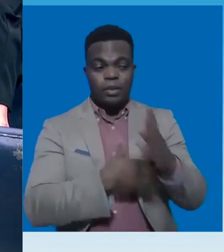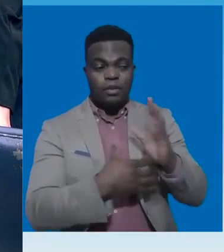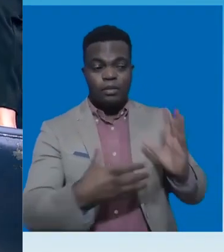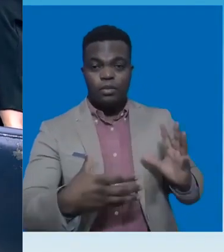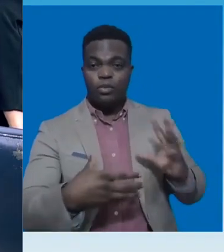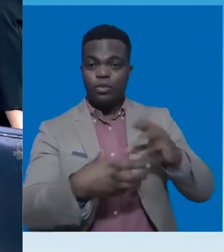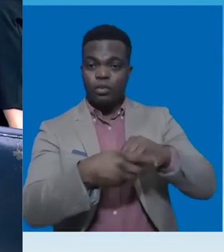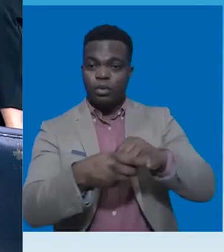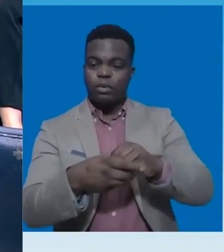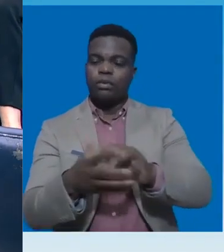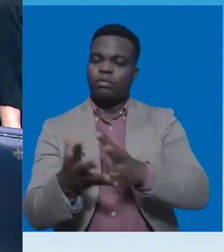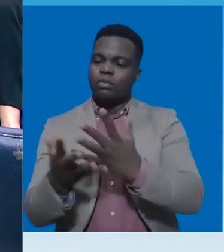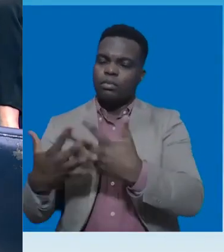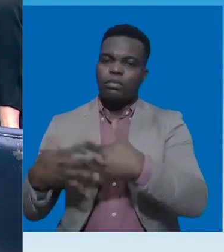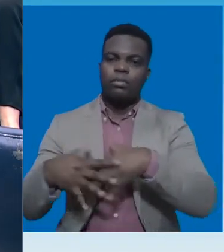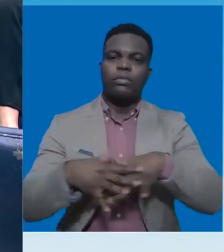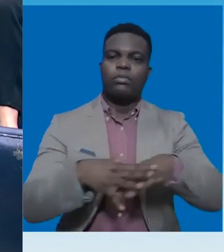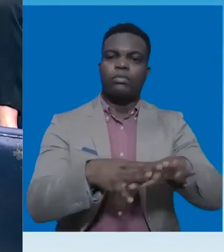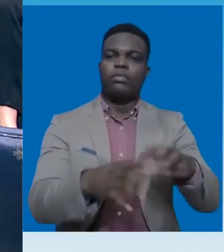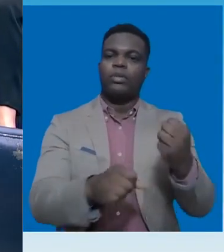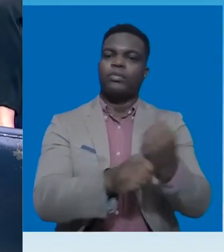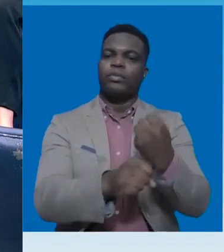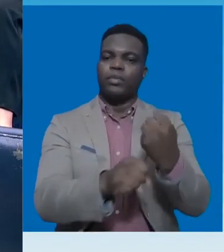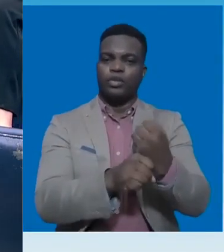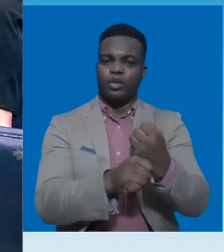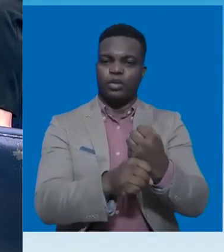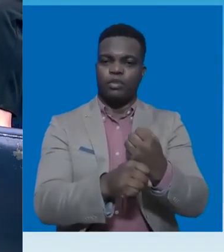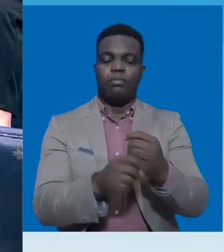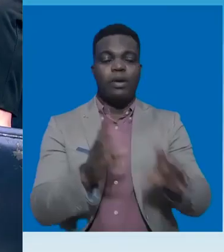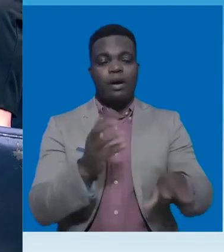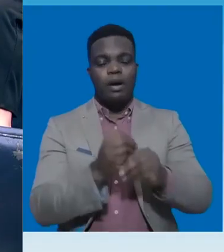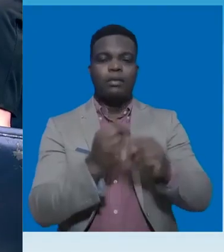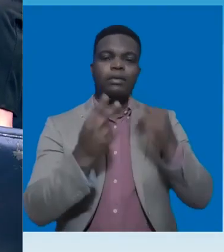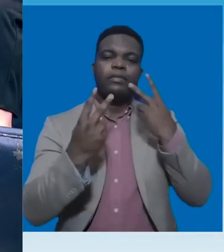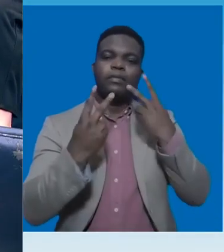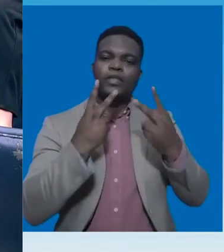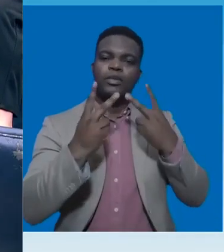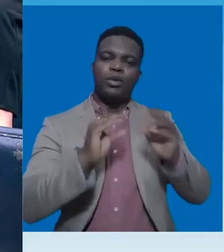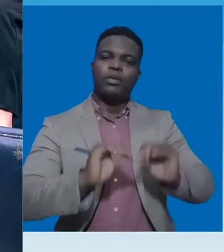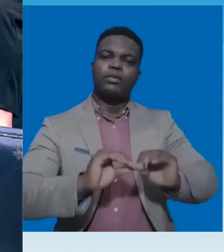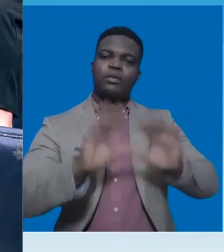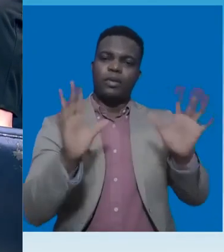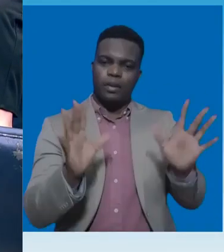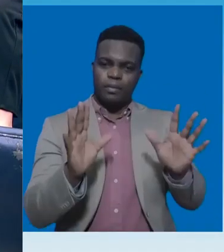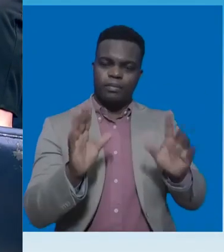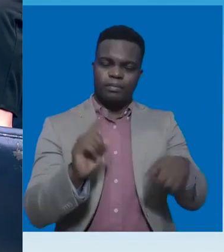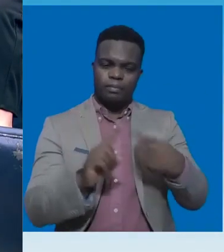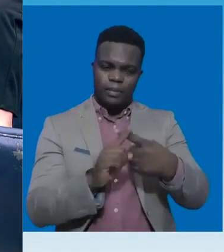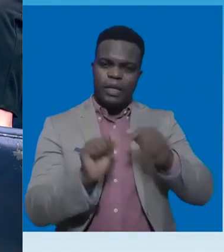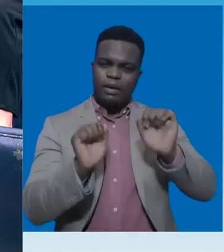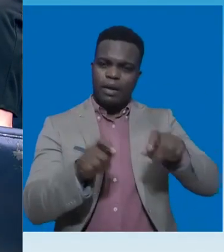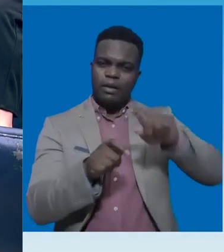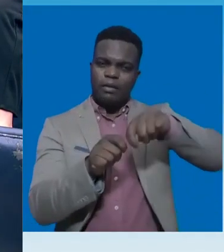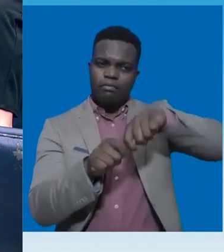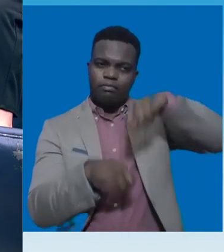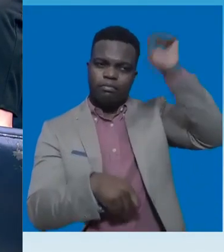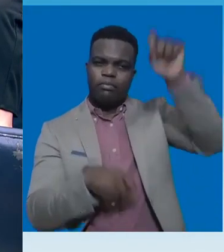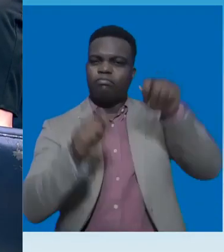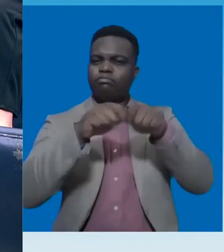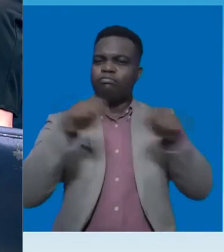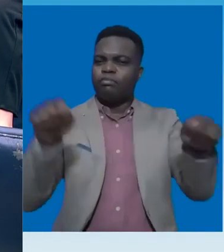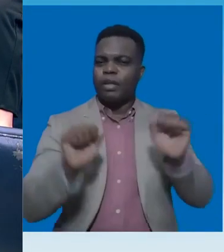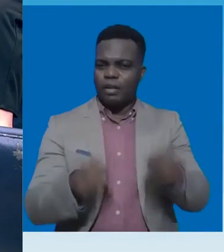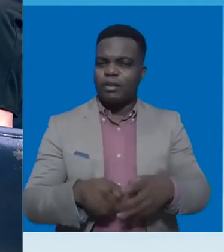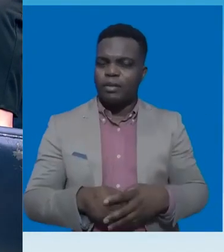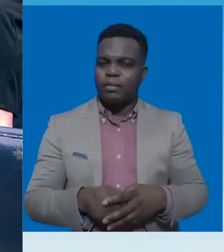more structured, and more measurable. Perhaps most importantly, it has begun to change how